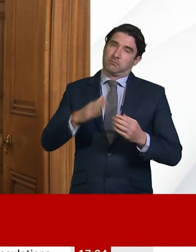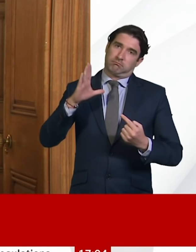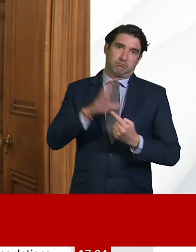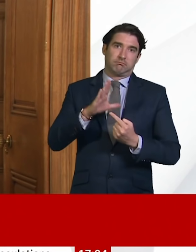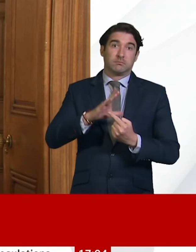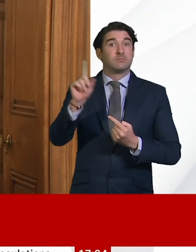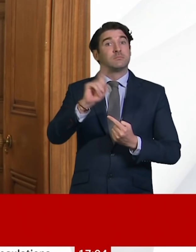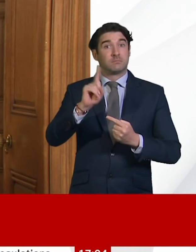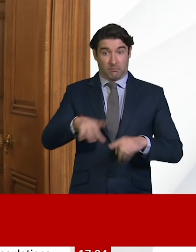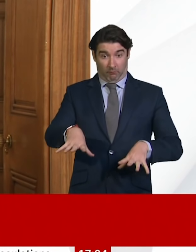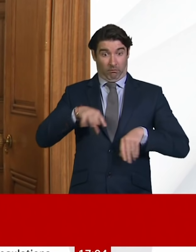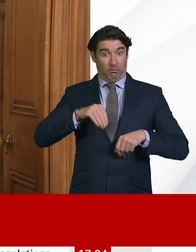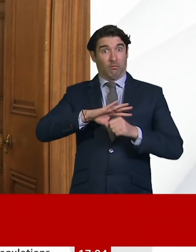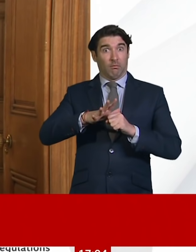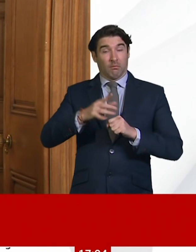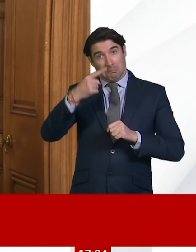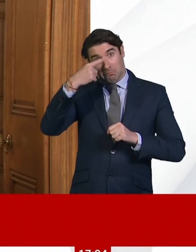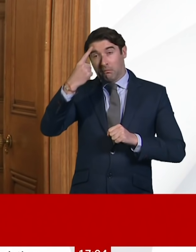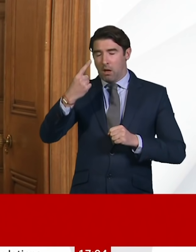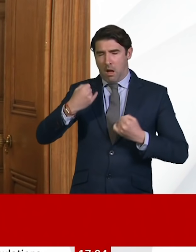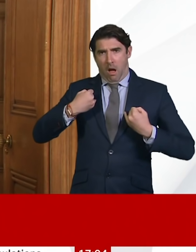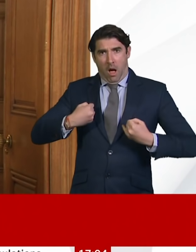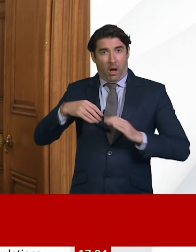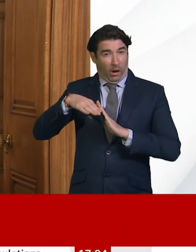our NHS across the UK to